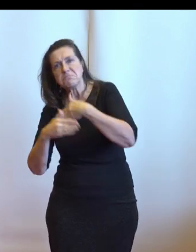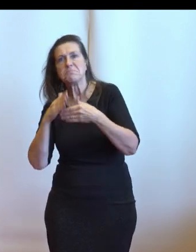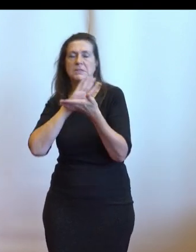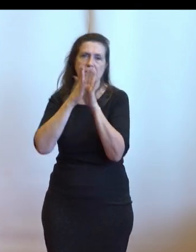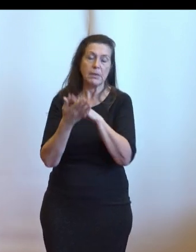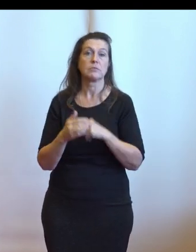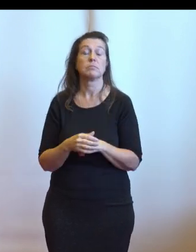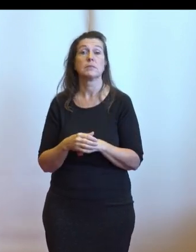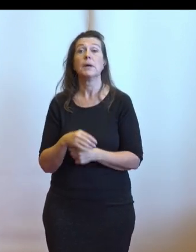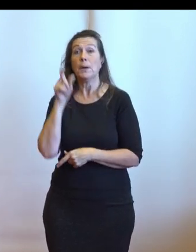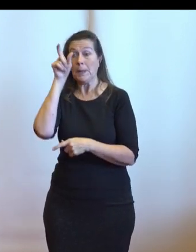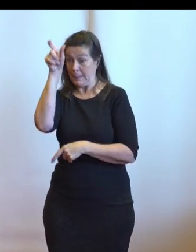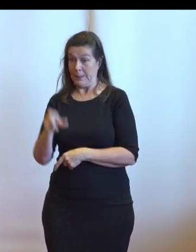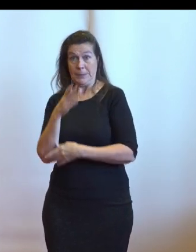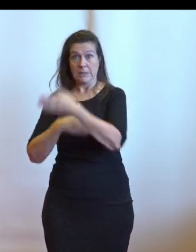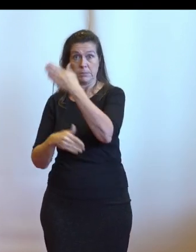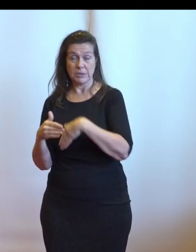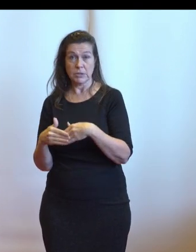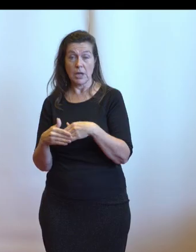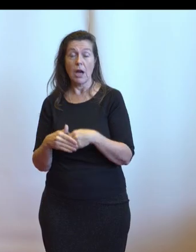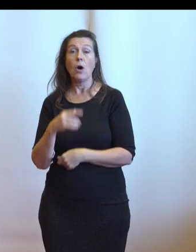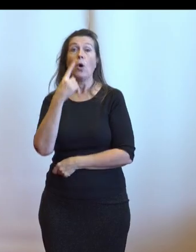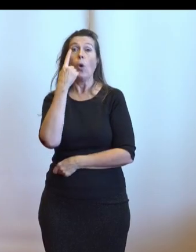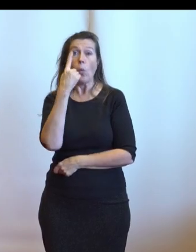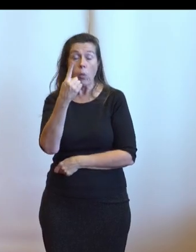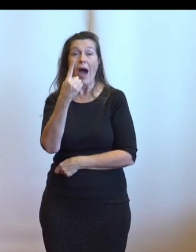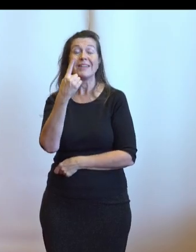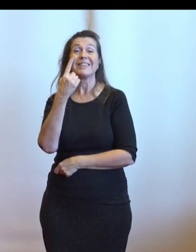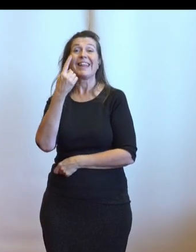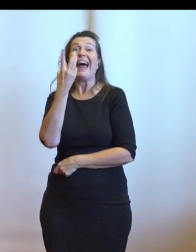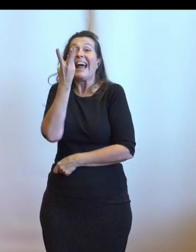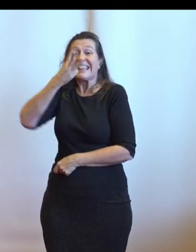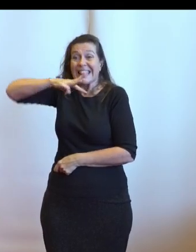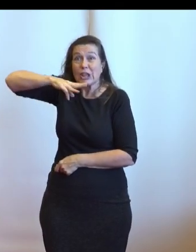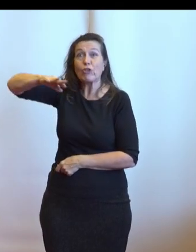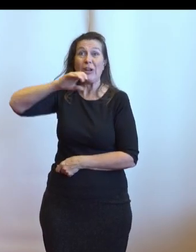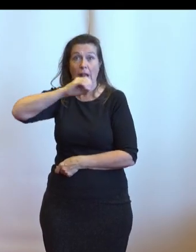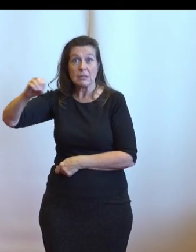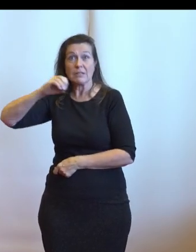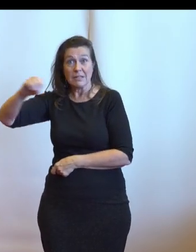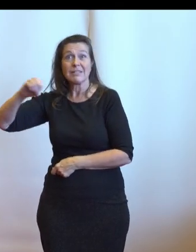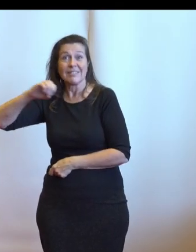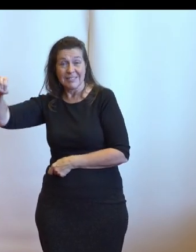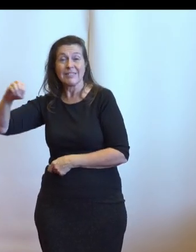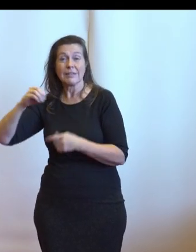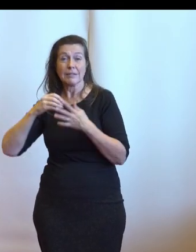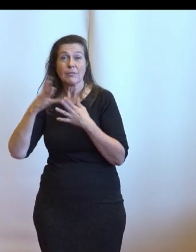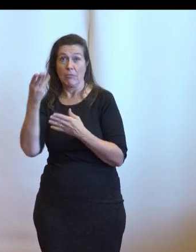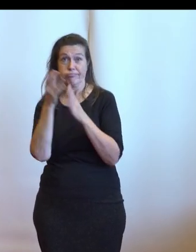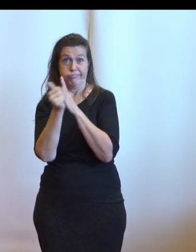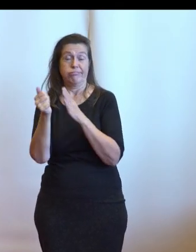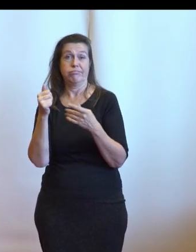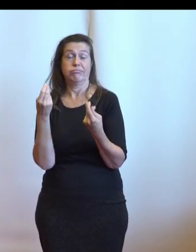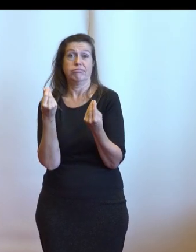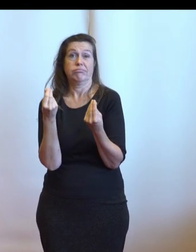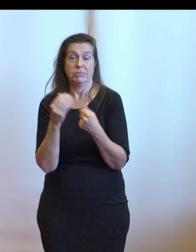disposable income of disabled people, is $1 trillion globally. But by designing for difference, we also factor in situational